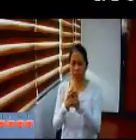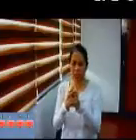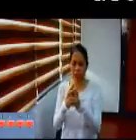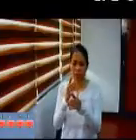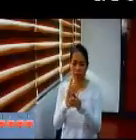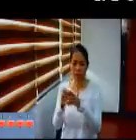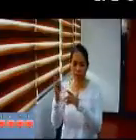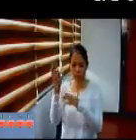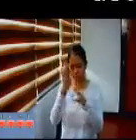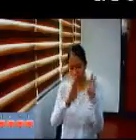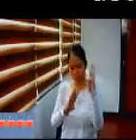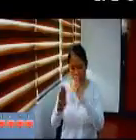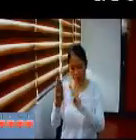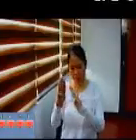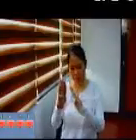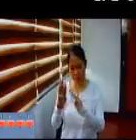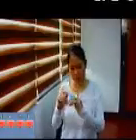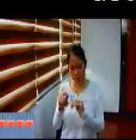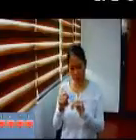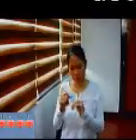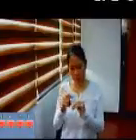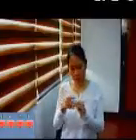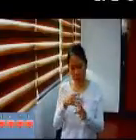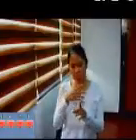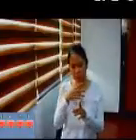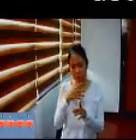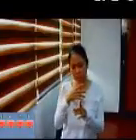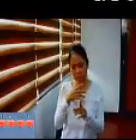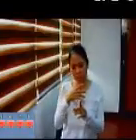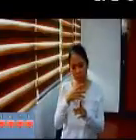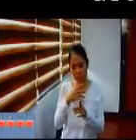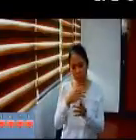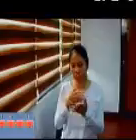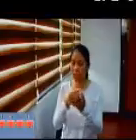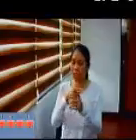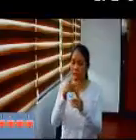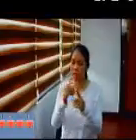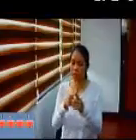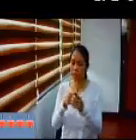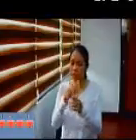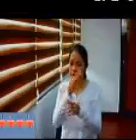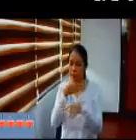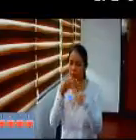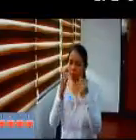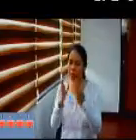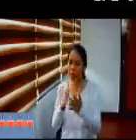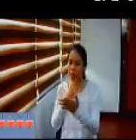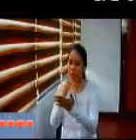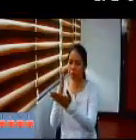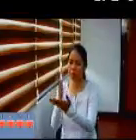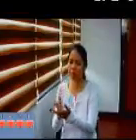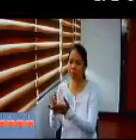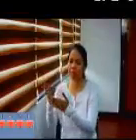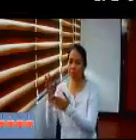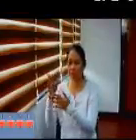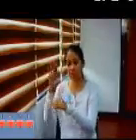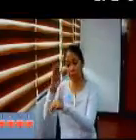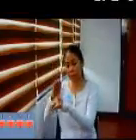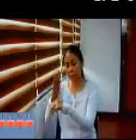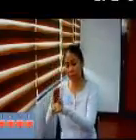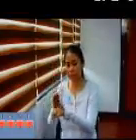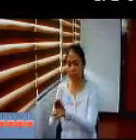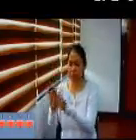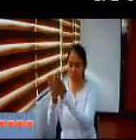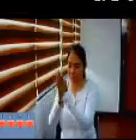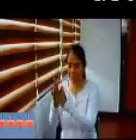uncertainties, this is when farmers go to the church or go for a novena, or that